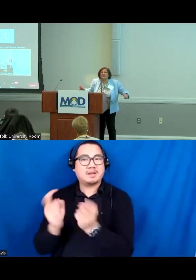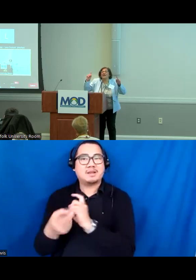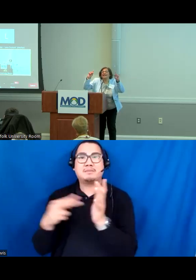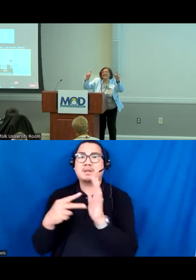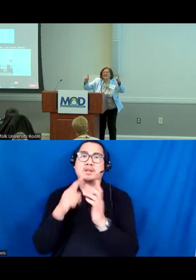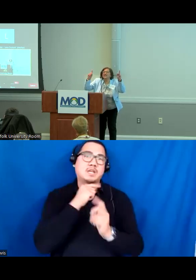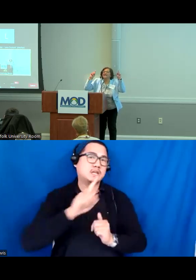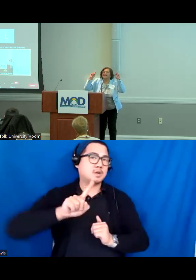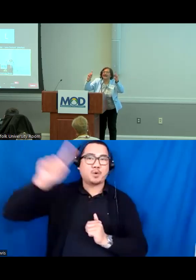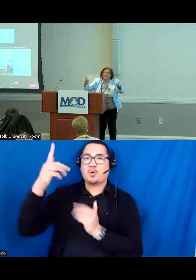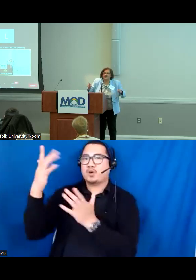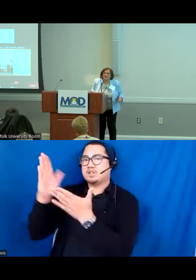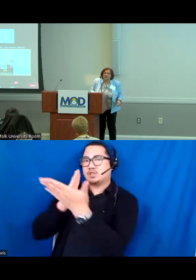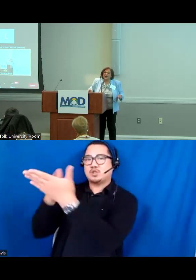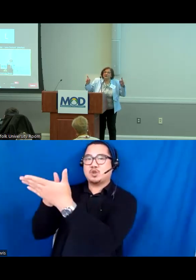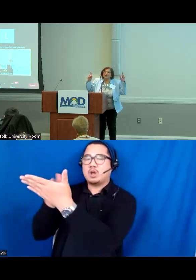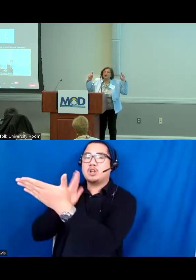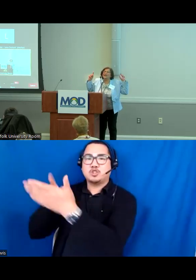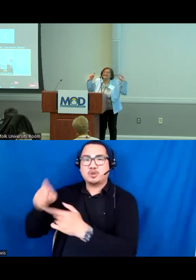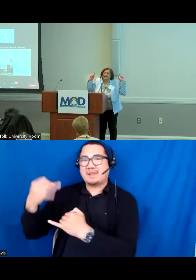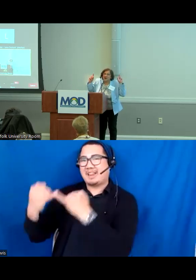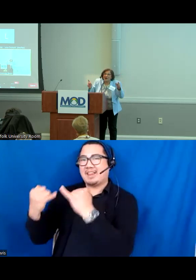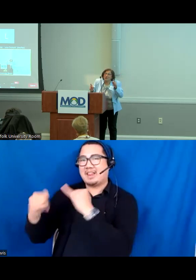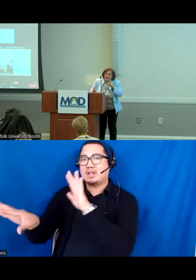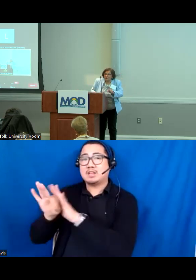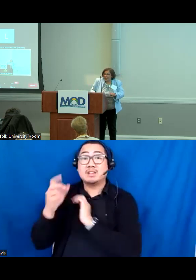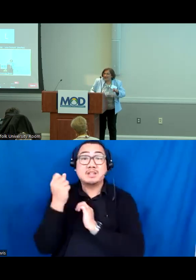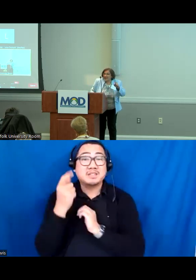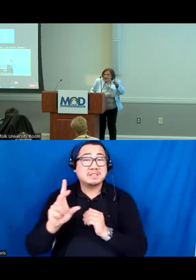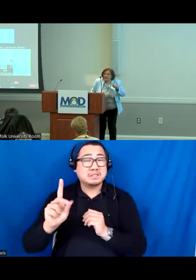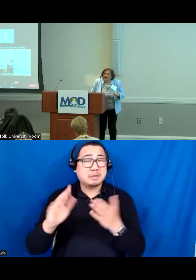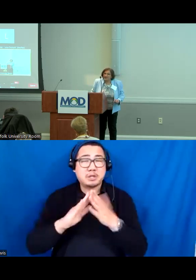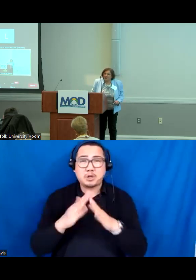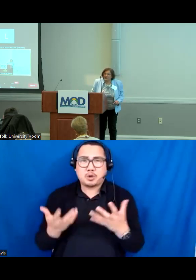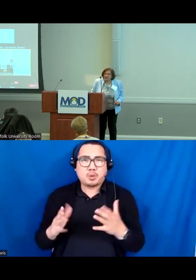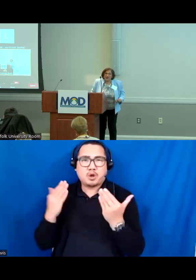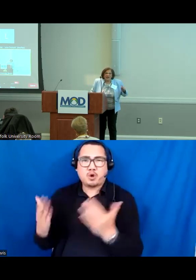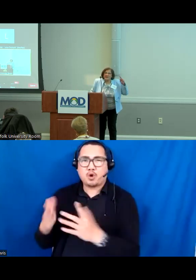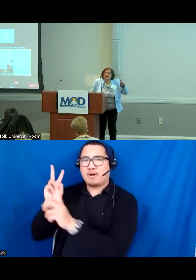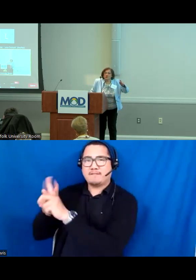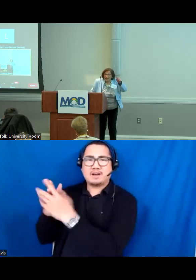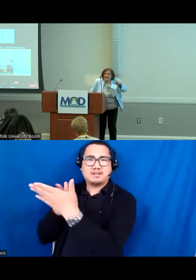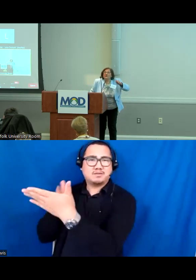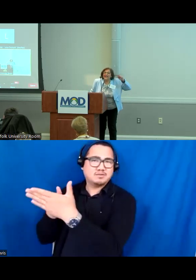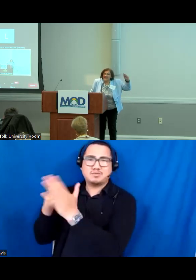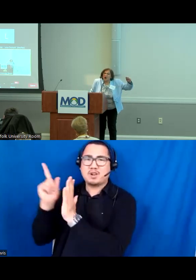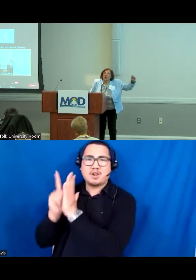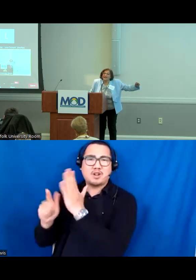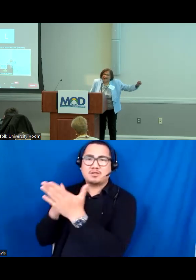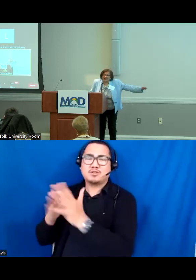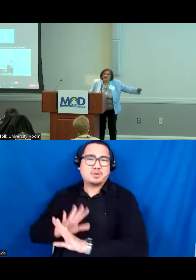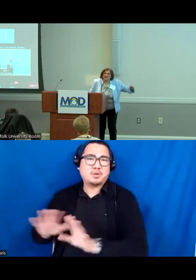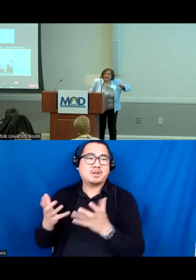litigation. Litigation is the last resort. The community did not want to go ahead and file a lawsuit. They were ready, they were taking all